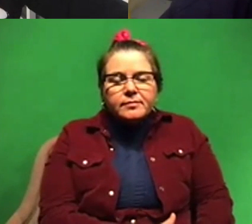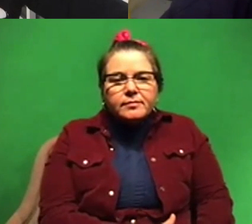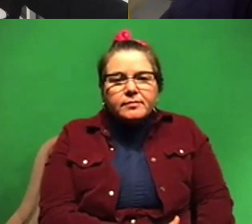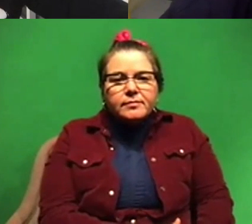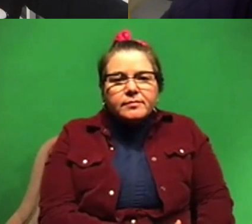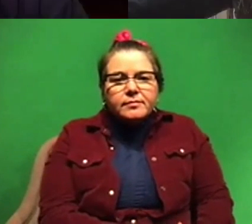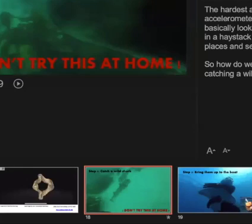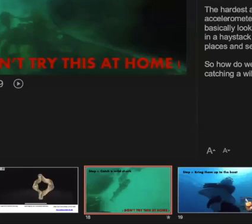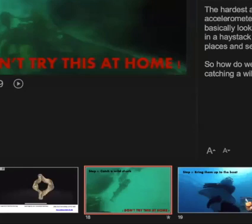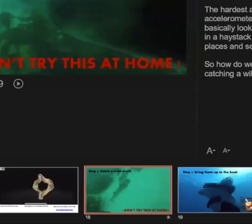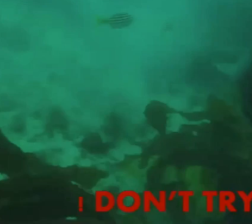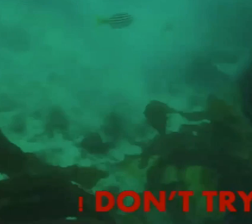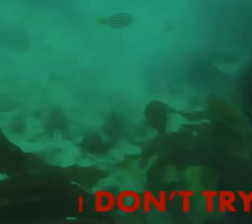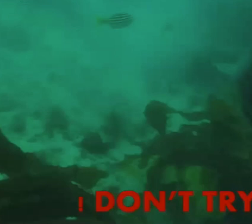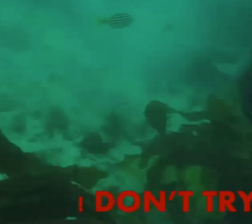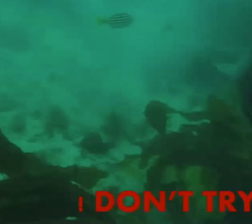see, share this one.